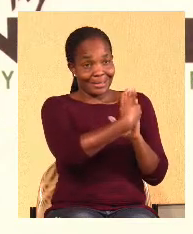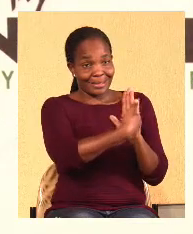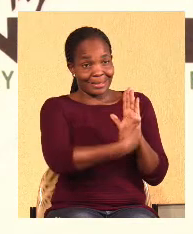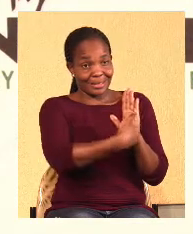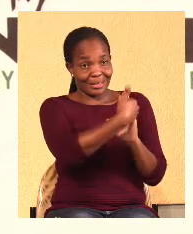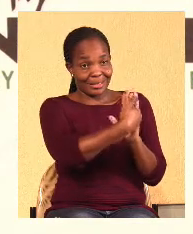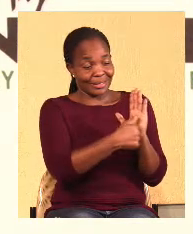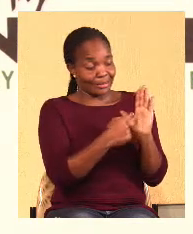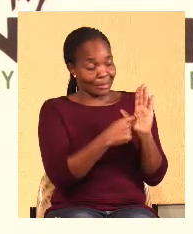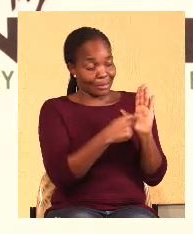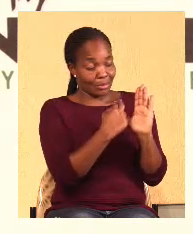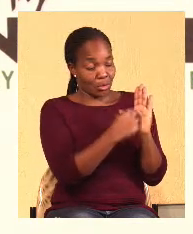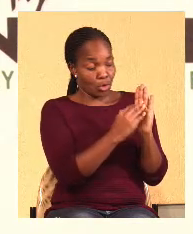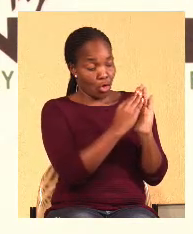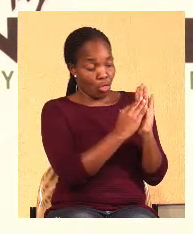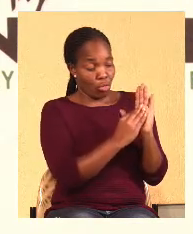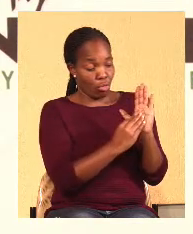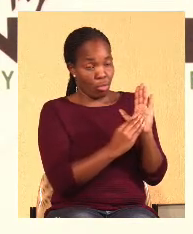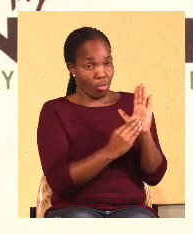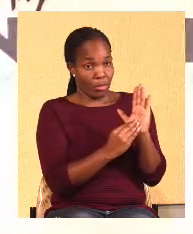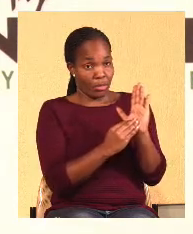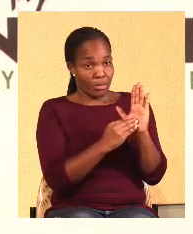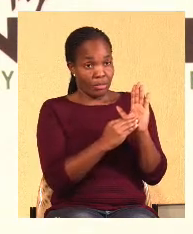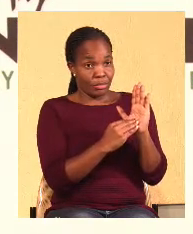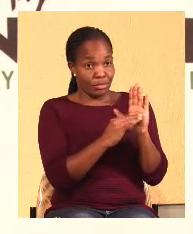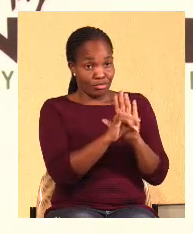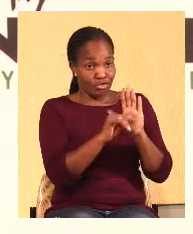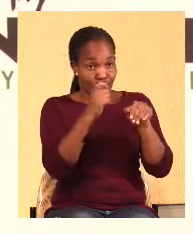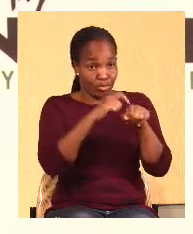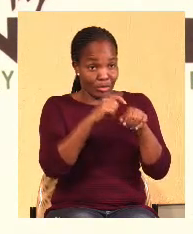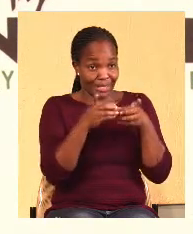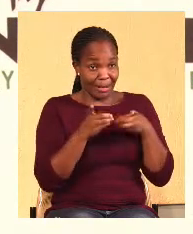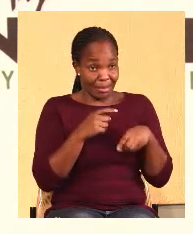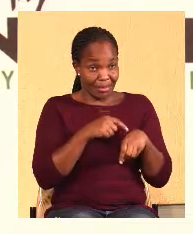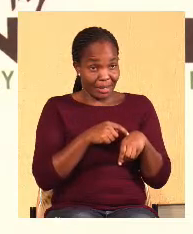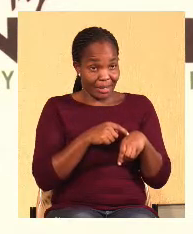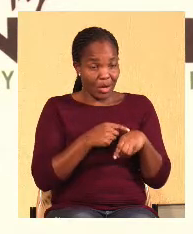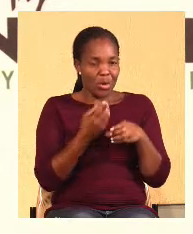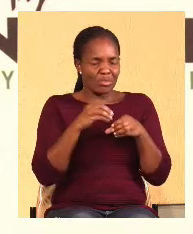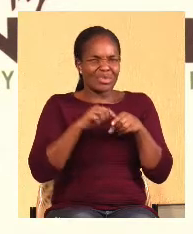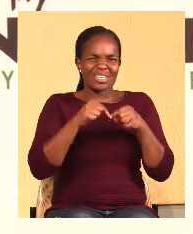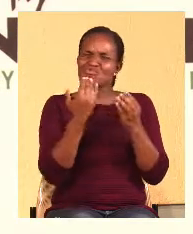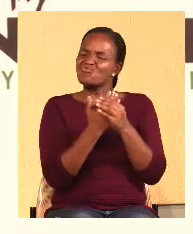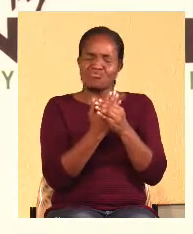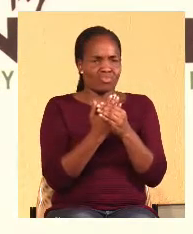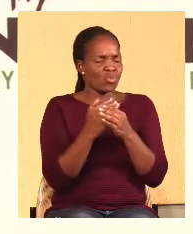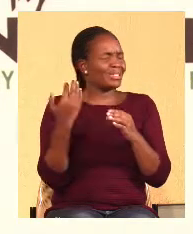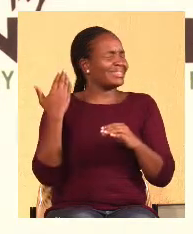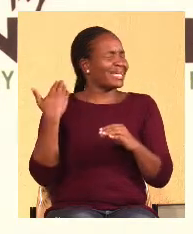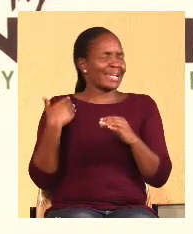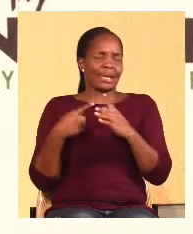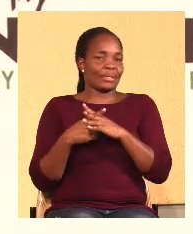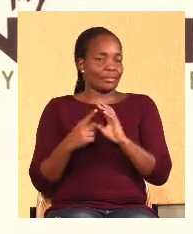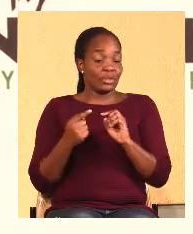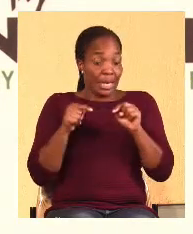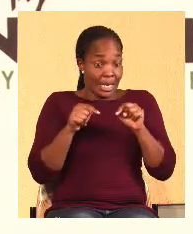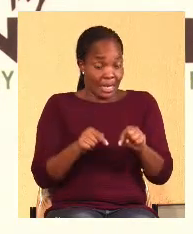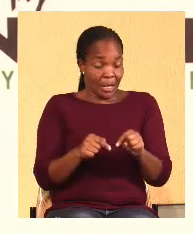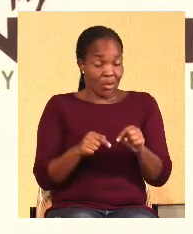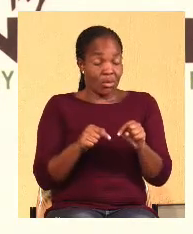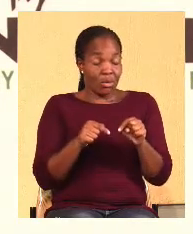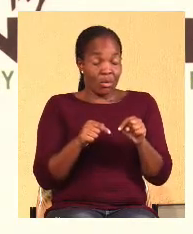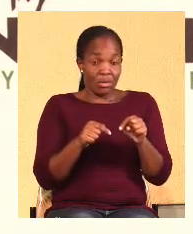of legislation, in a sense that it is addressing some of the issues that we have never experienced before, somehow, somewhere, we still need to educate